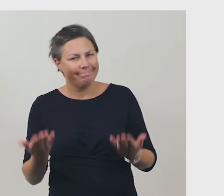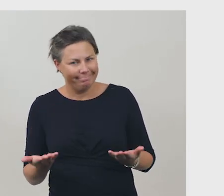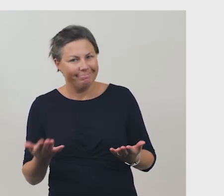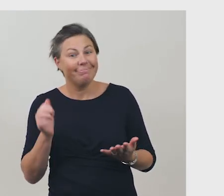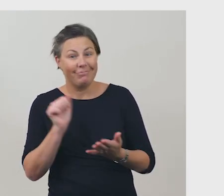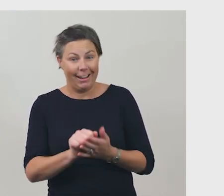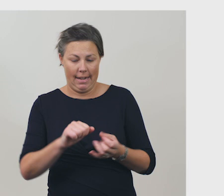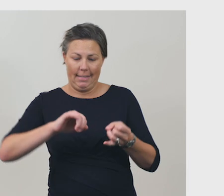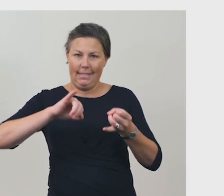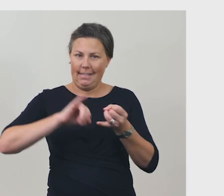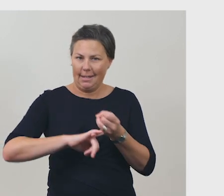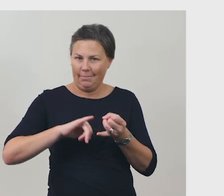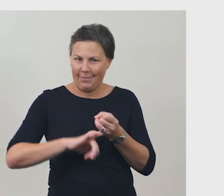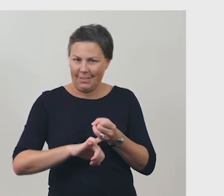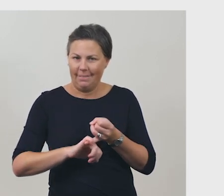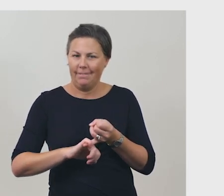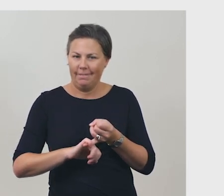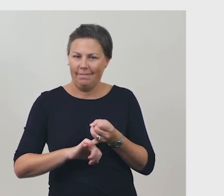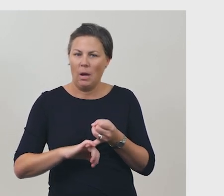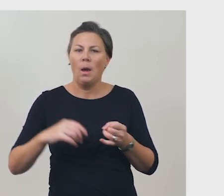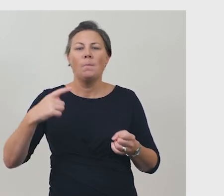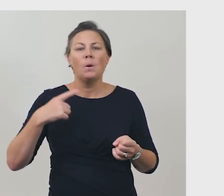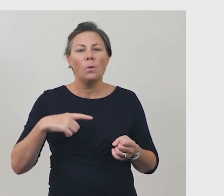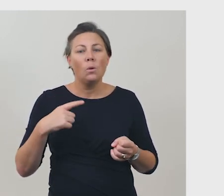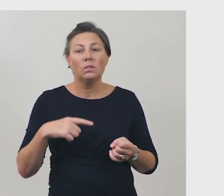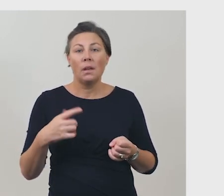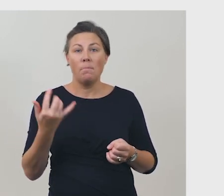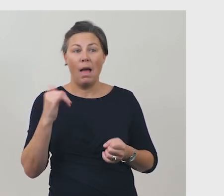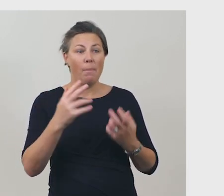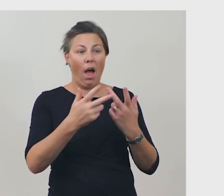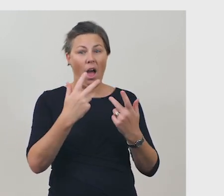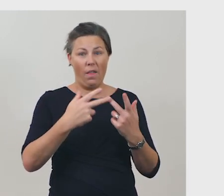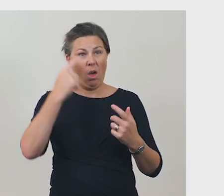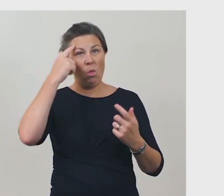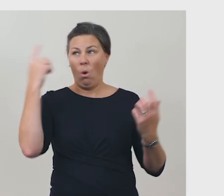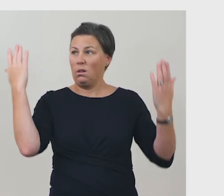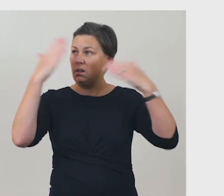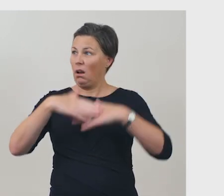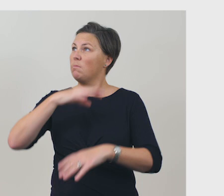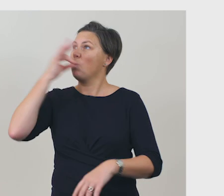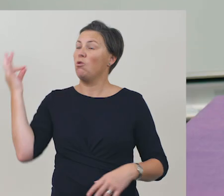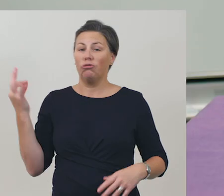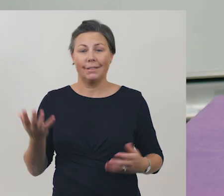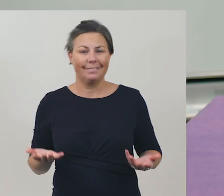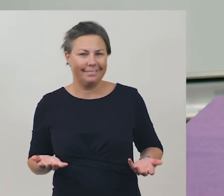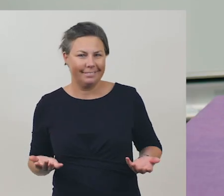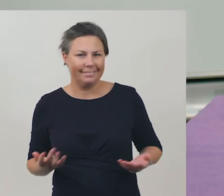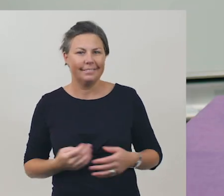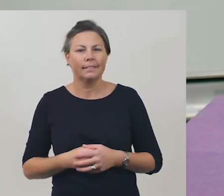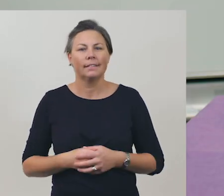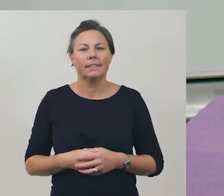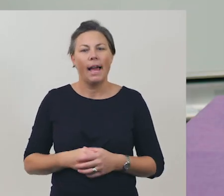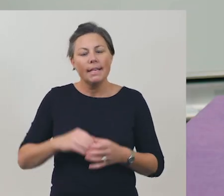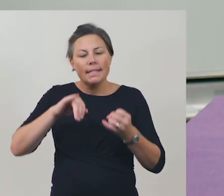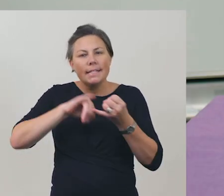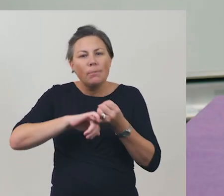That's right. It's an example of subjective language. Not everyone might agree that the evenings were entertaining. Subjective